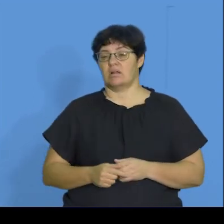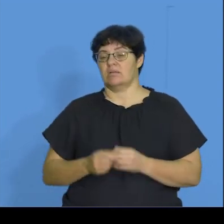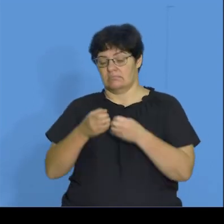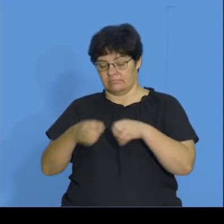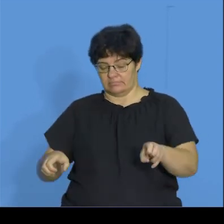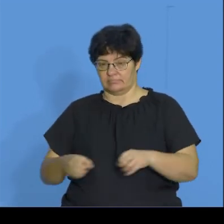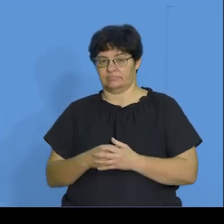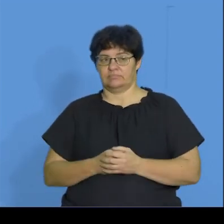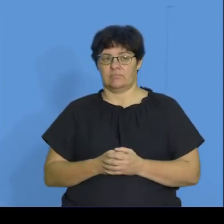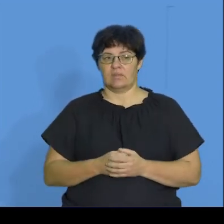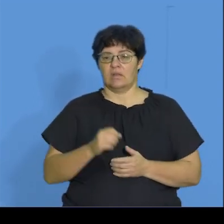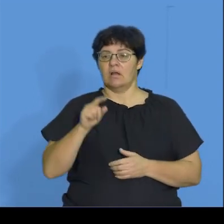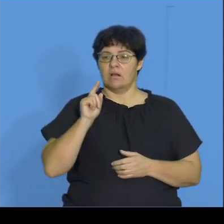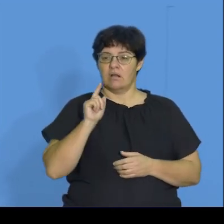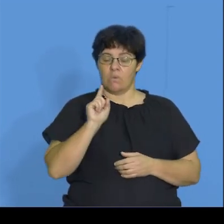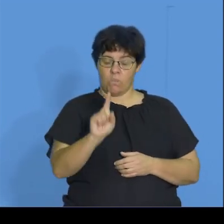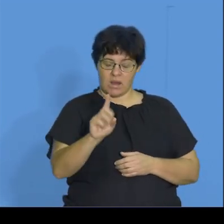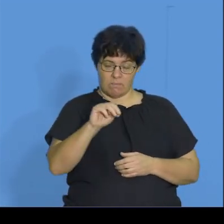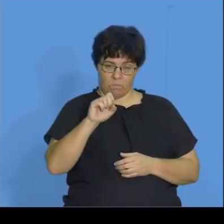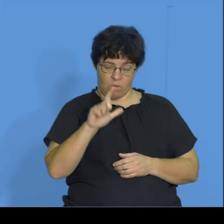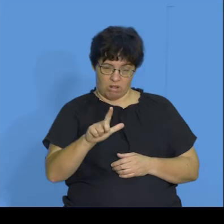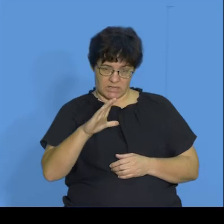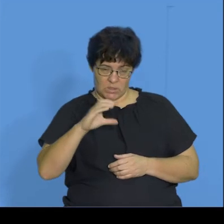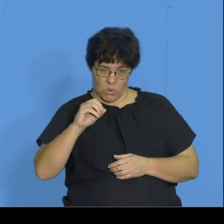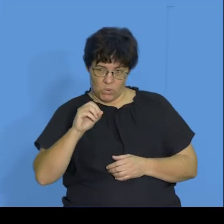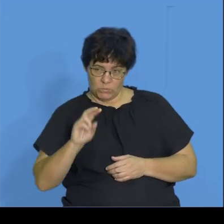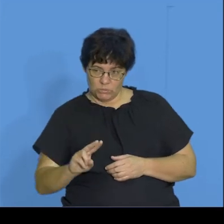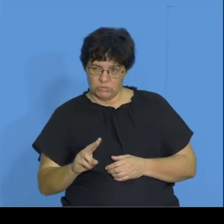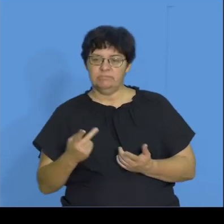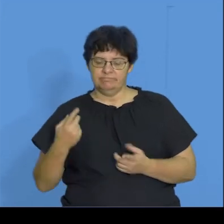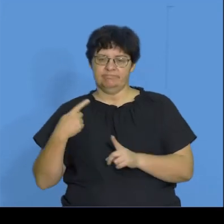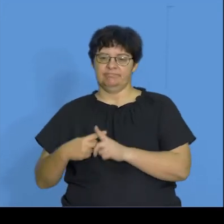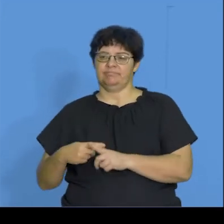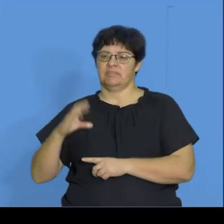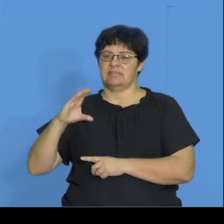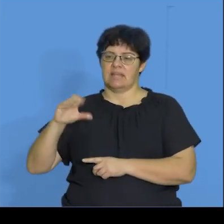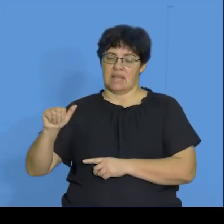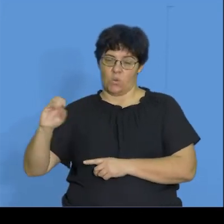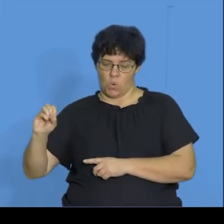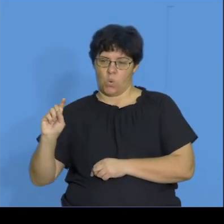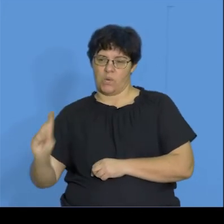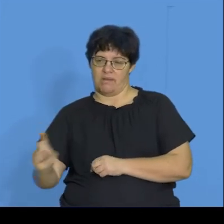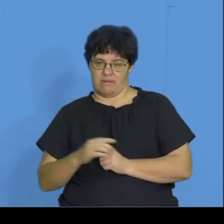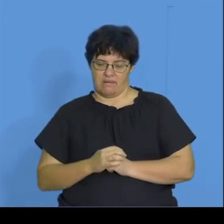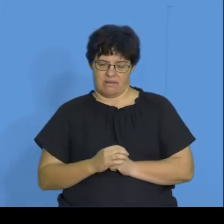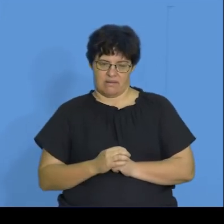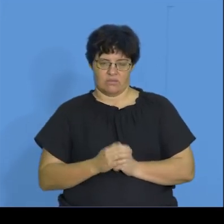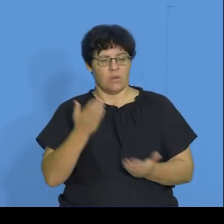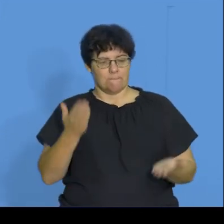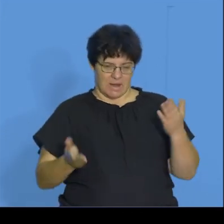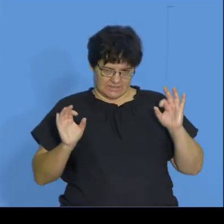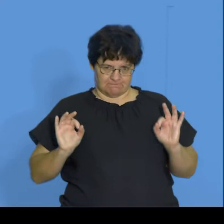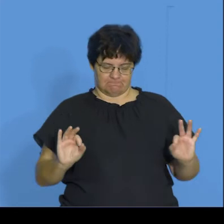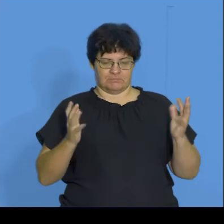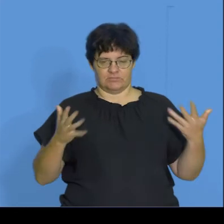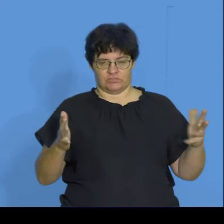to form a mole of carbon dioxide and a mole of calcium oxide, right? So if the equation is balanced, then